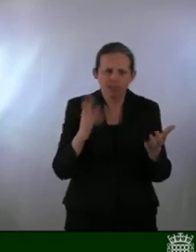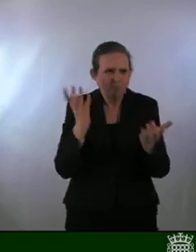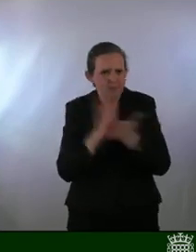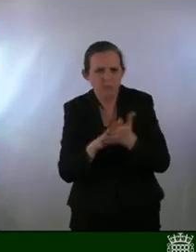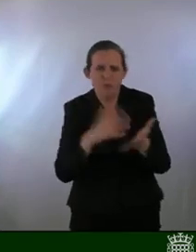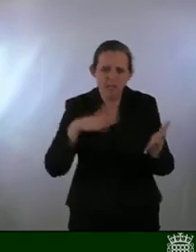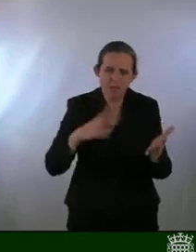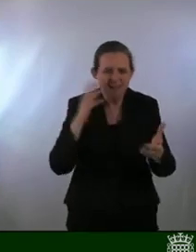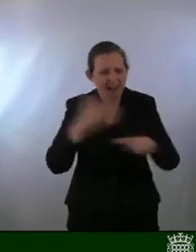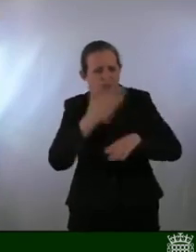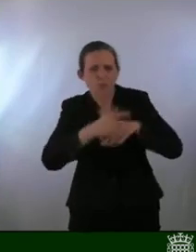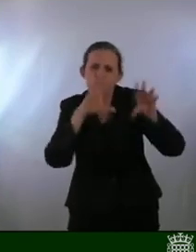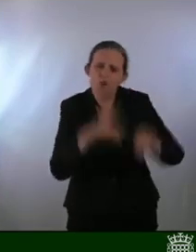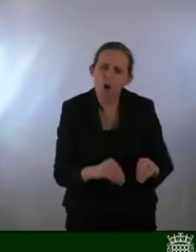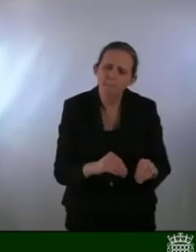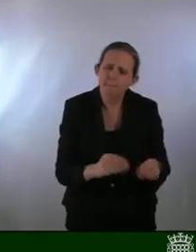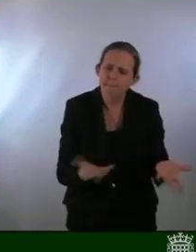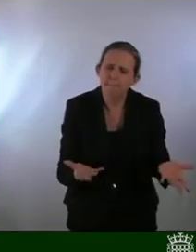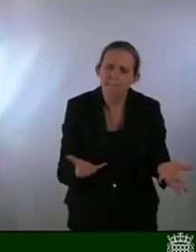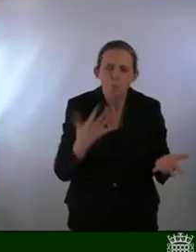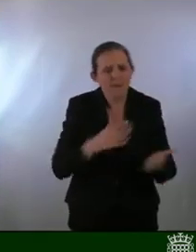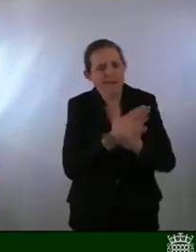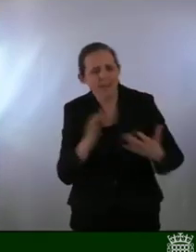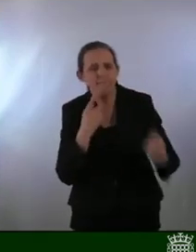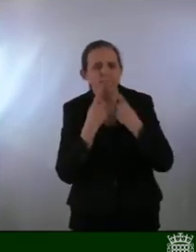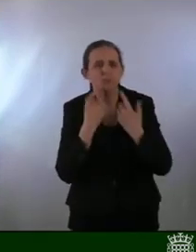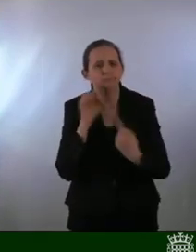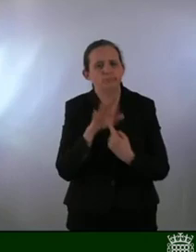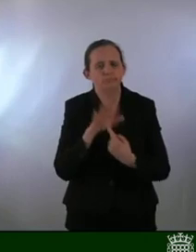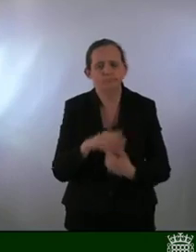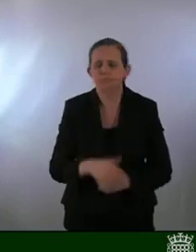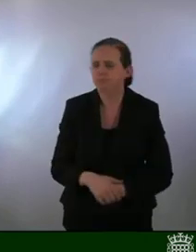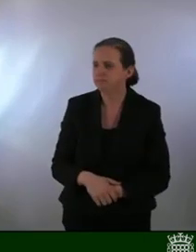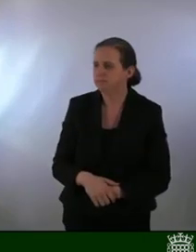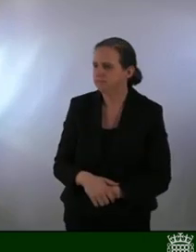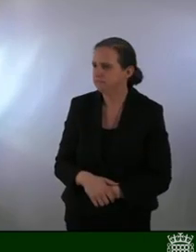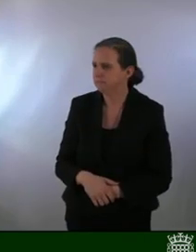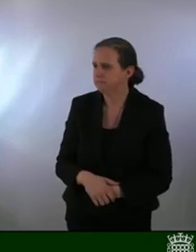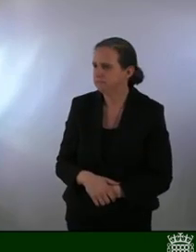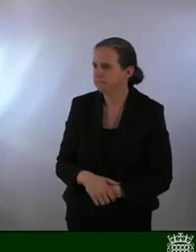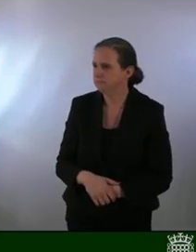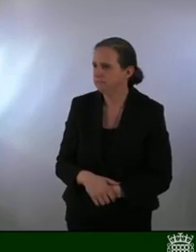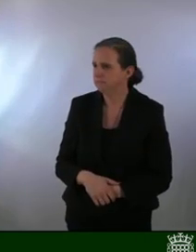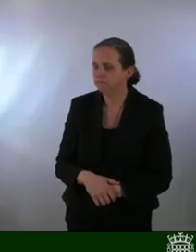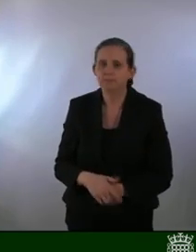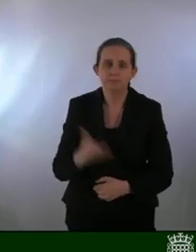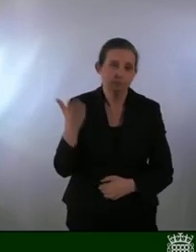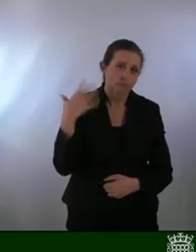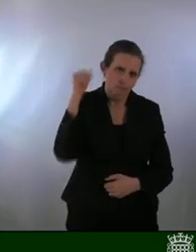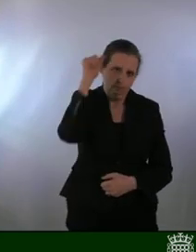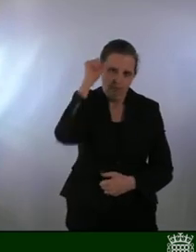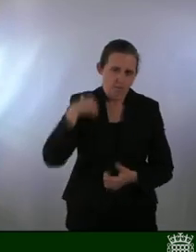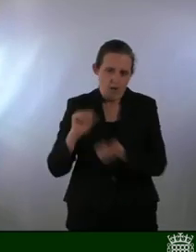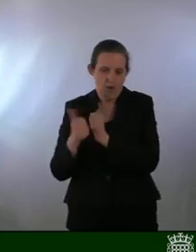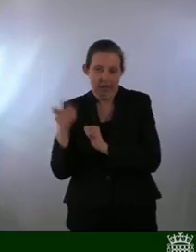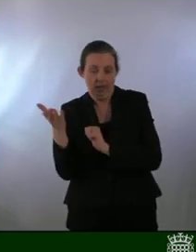should they occur? Well, what I would say to the Honourable Gentleman, who I know is an expert in this area,